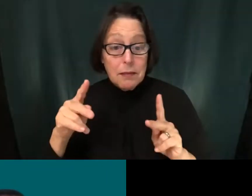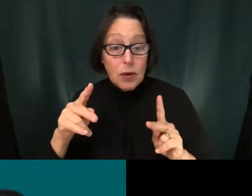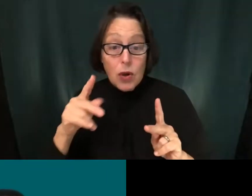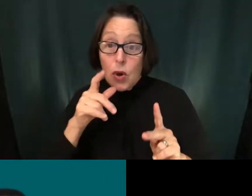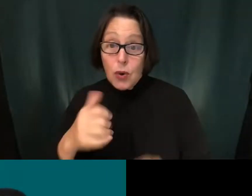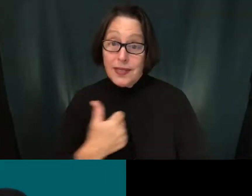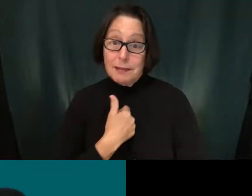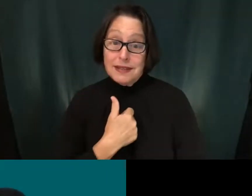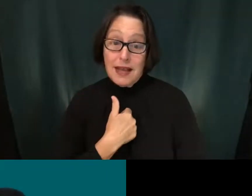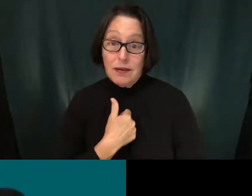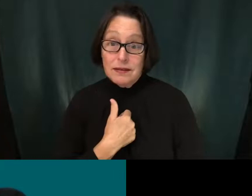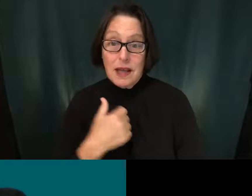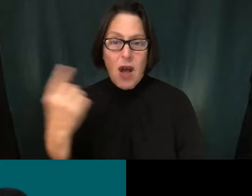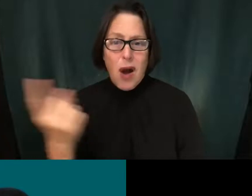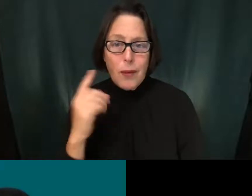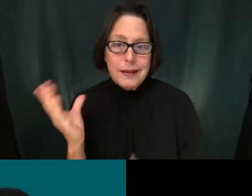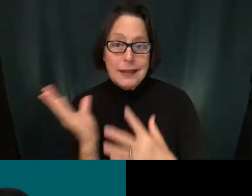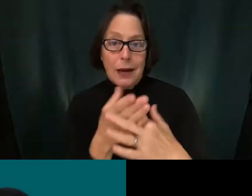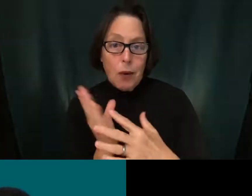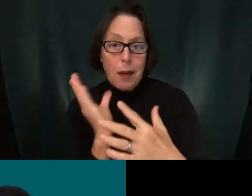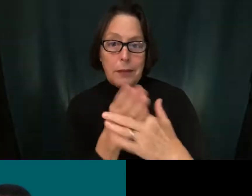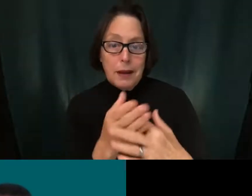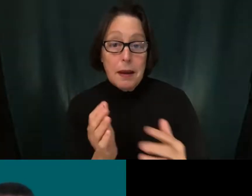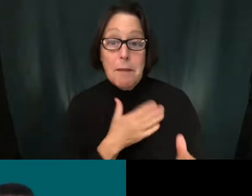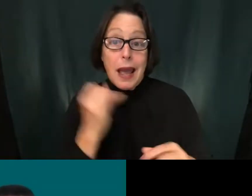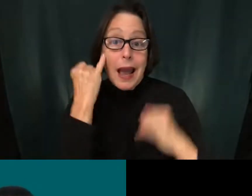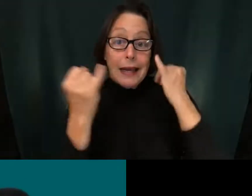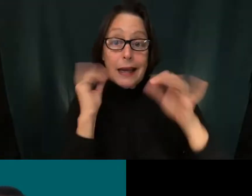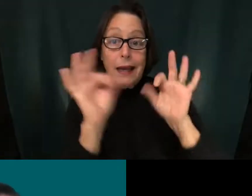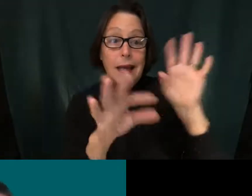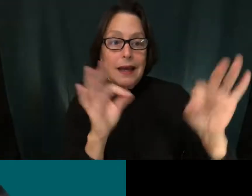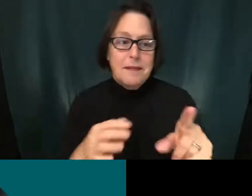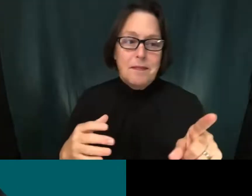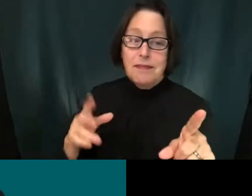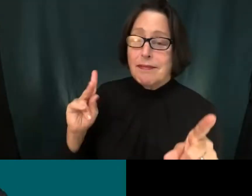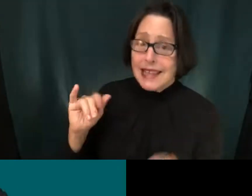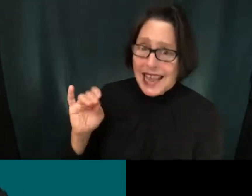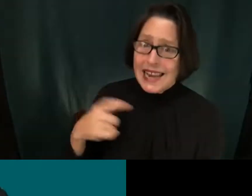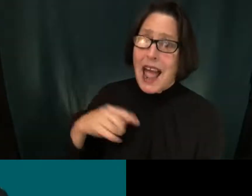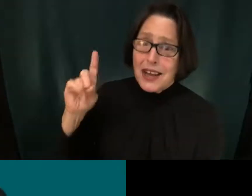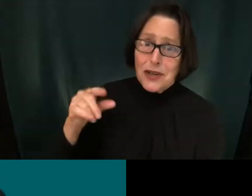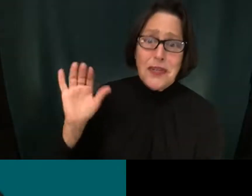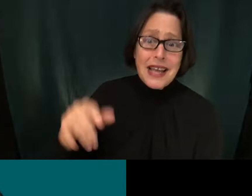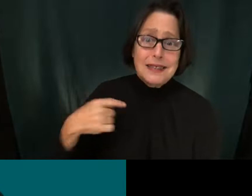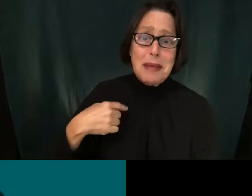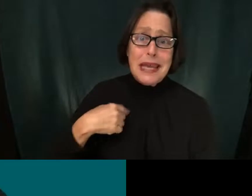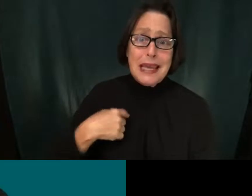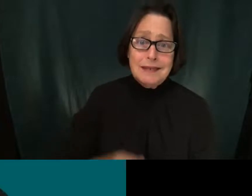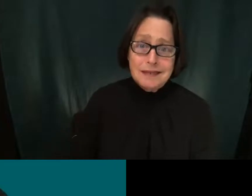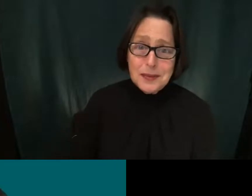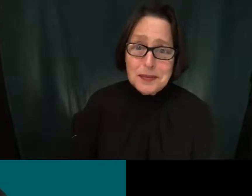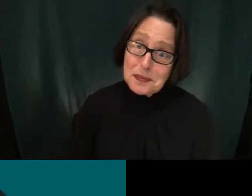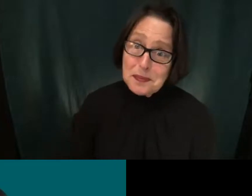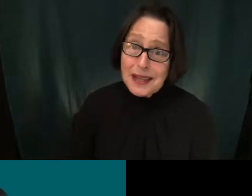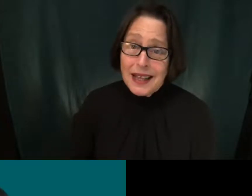themselves always interrupt folks with their own ideas? I do, because that is me. So